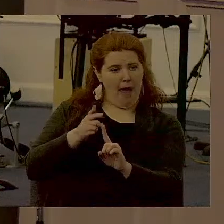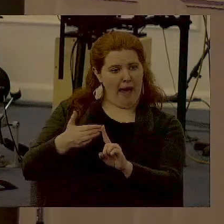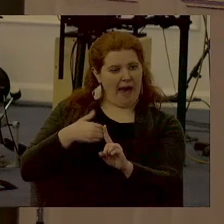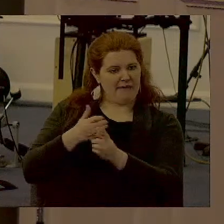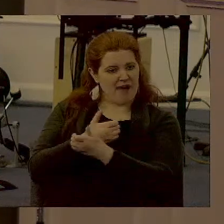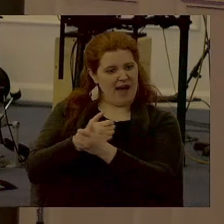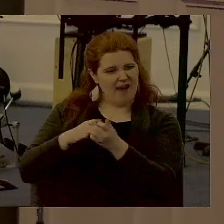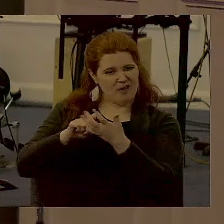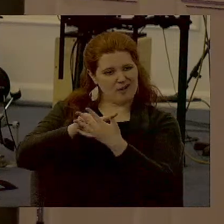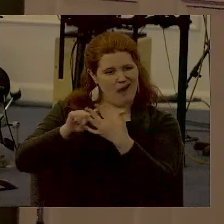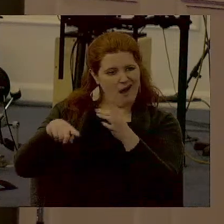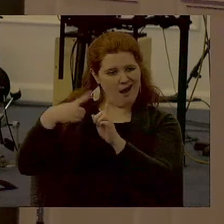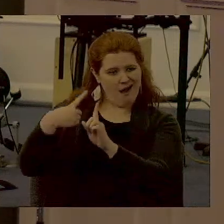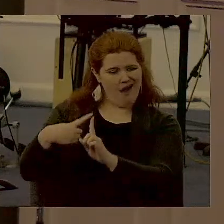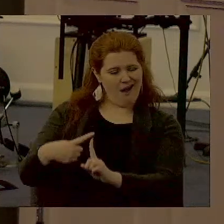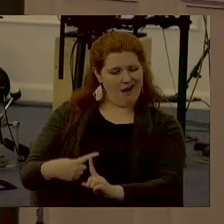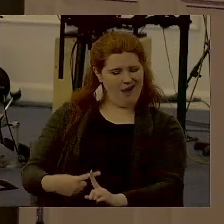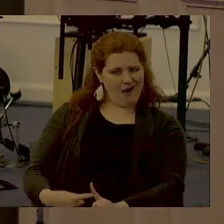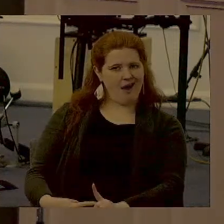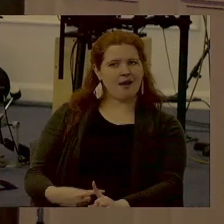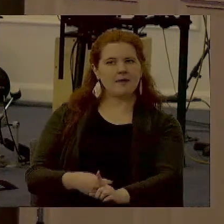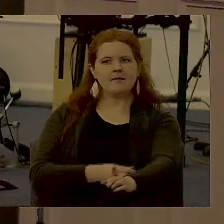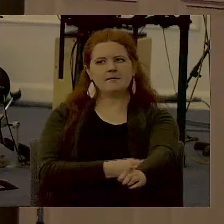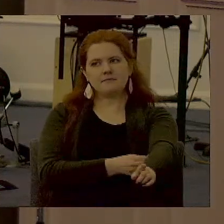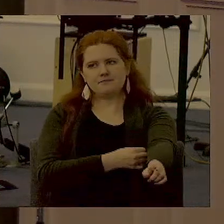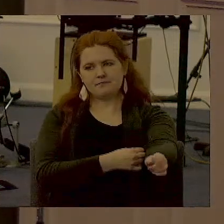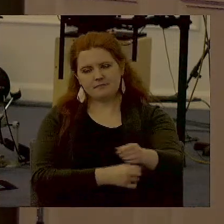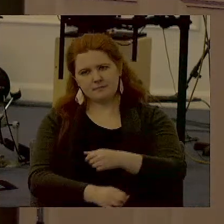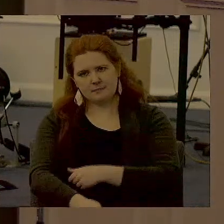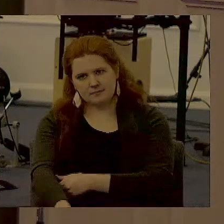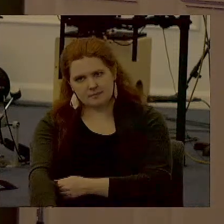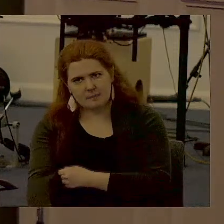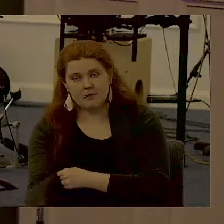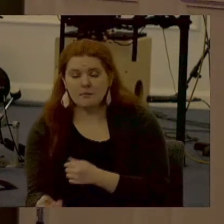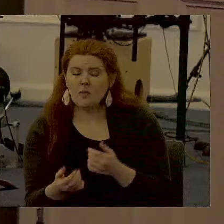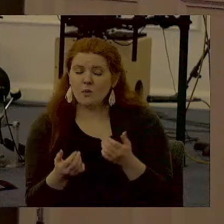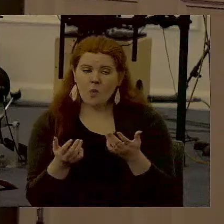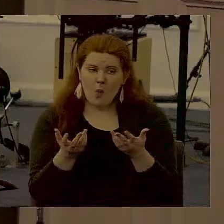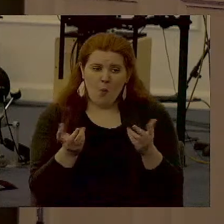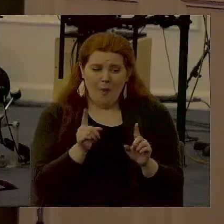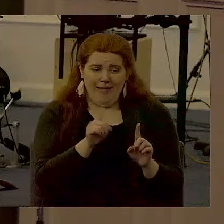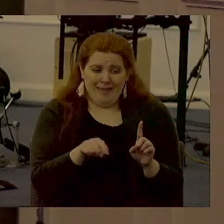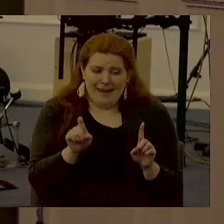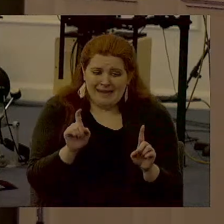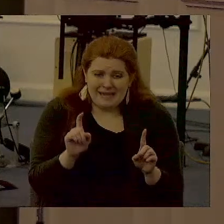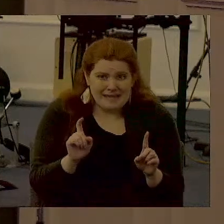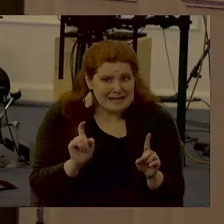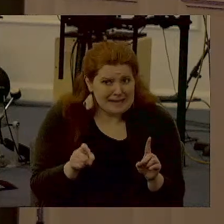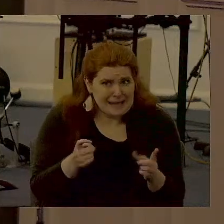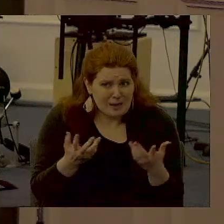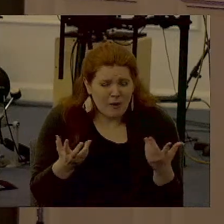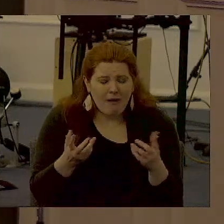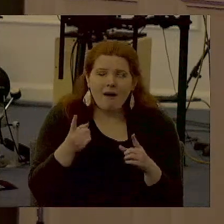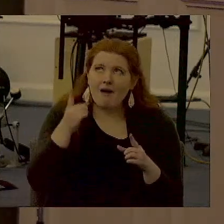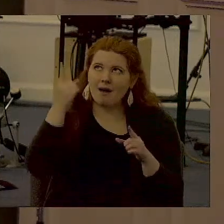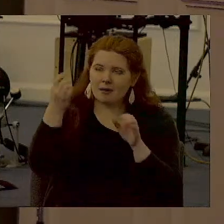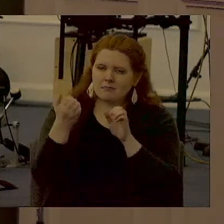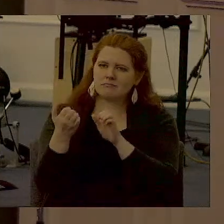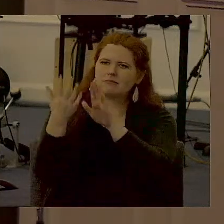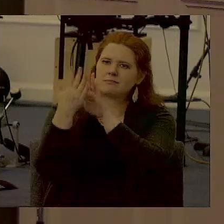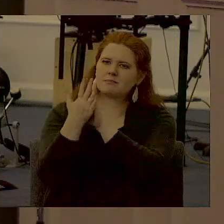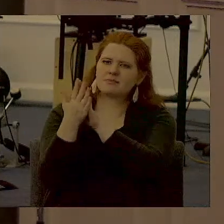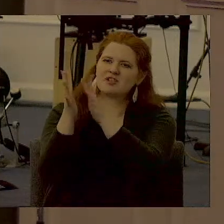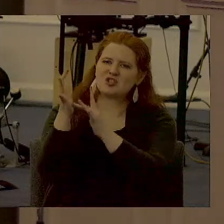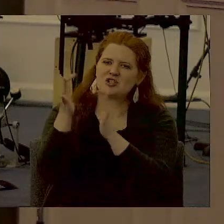going for them. But what they need more than anything else is to come into the presence of